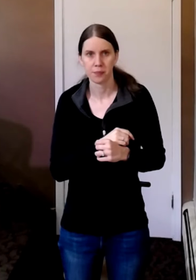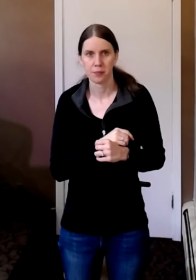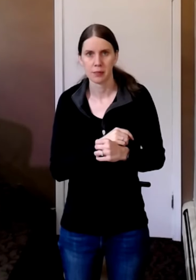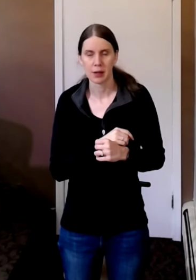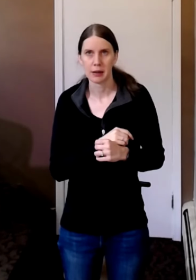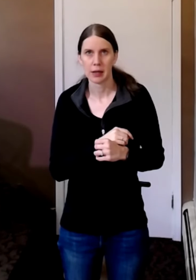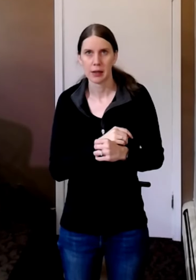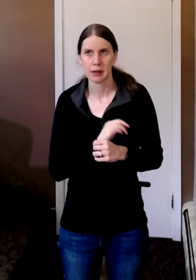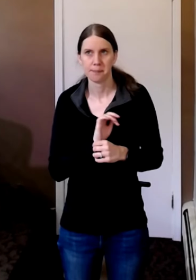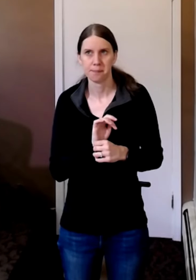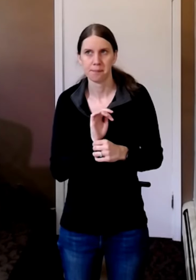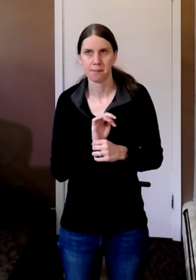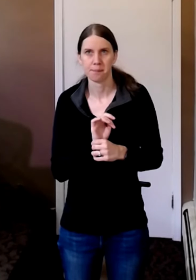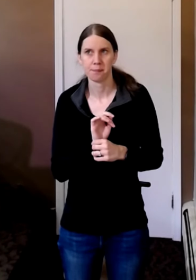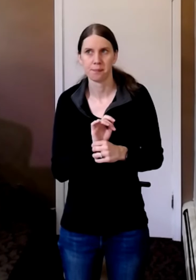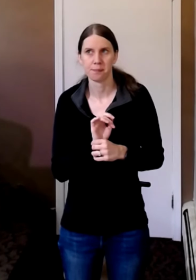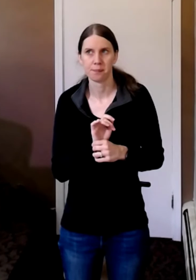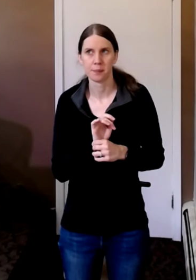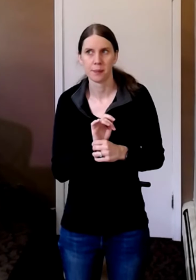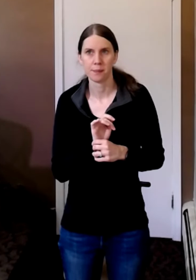And